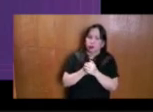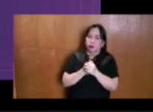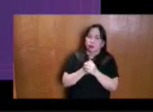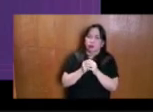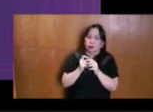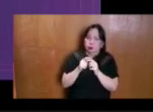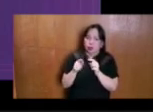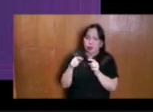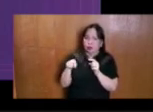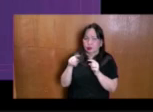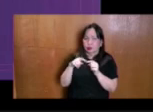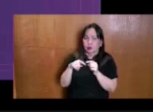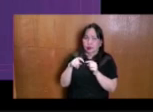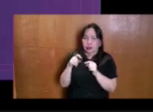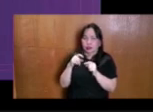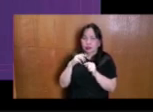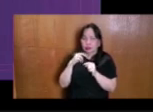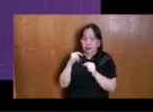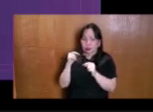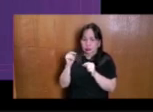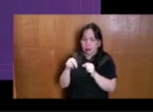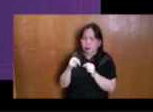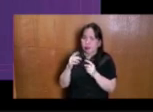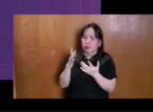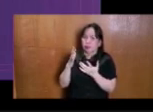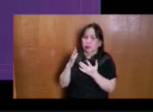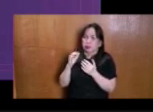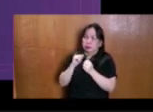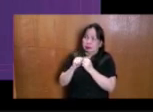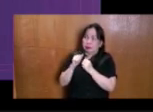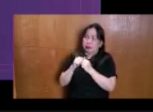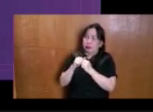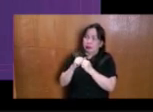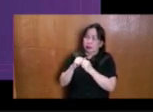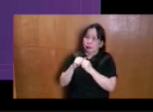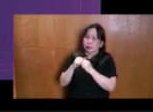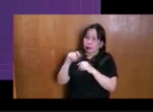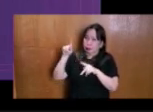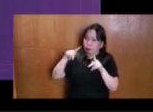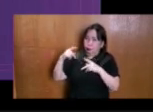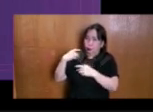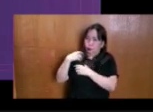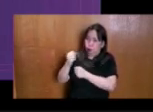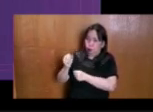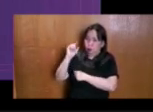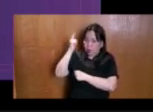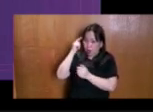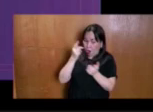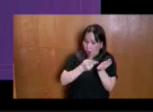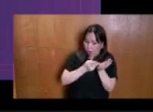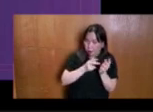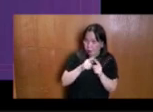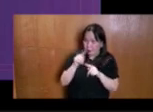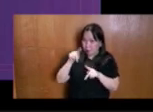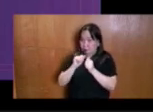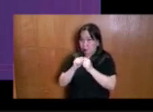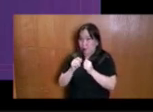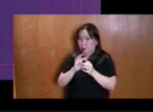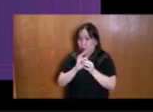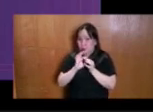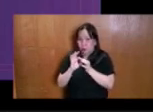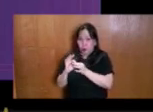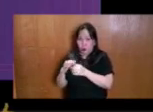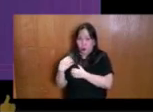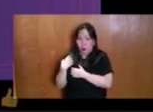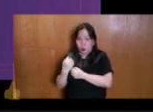transparency do not necessarily translate to people trusting governments. there could be a bifurcation. More transparency